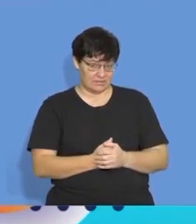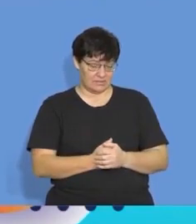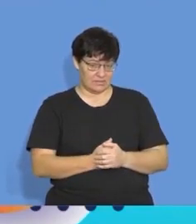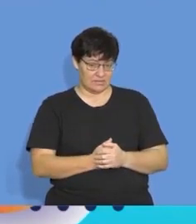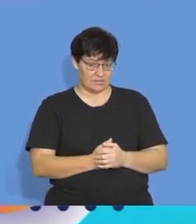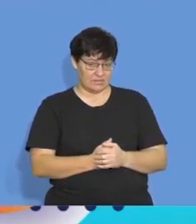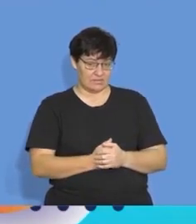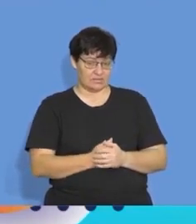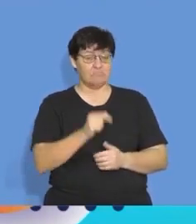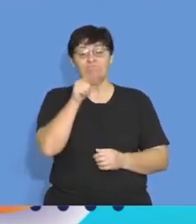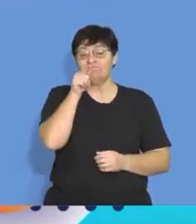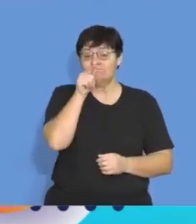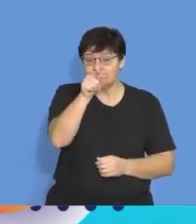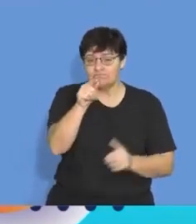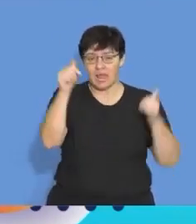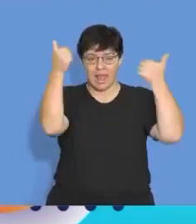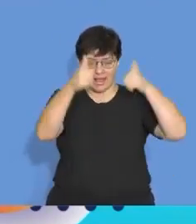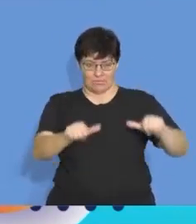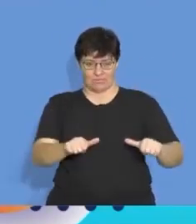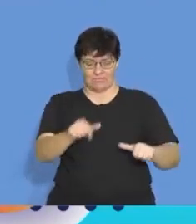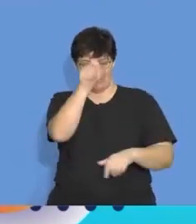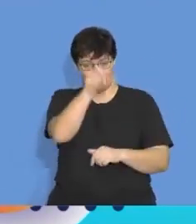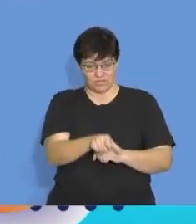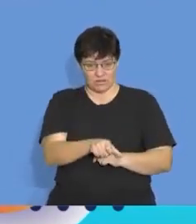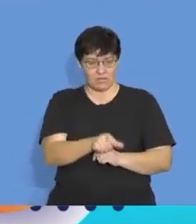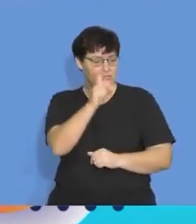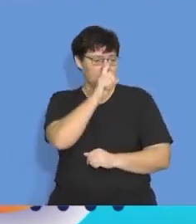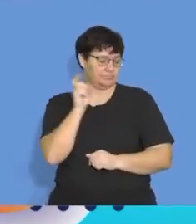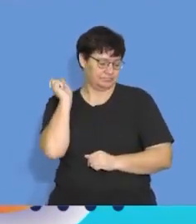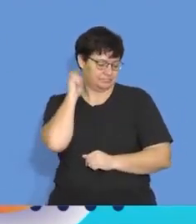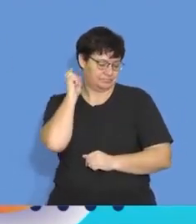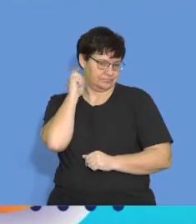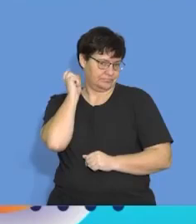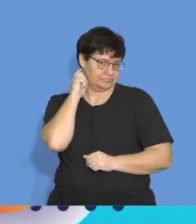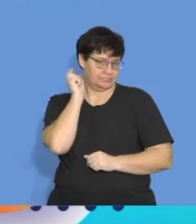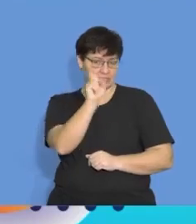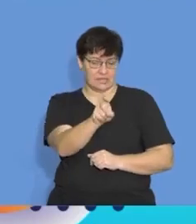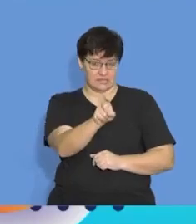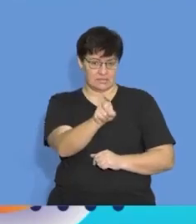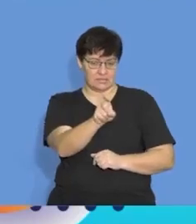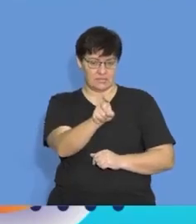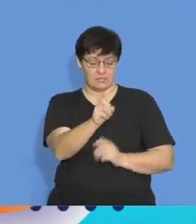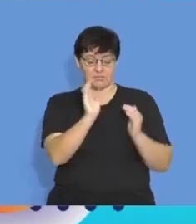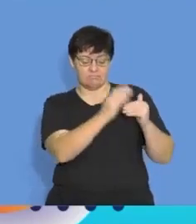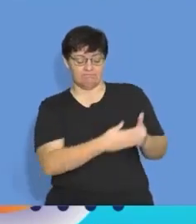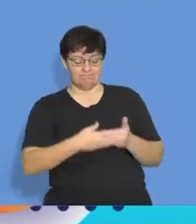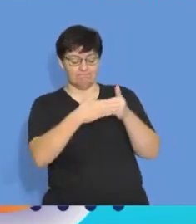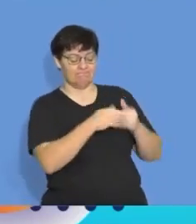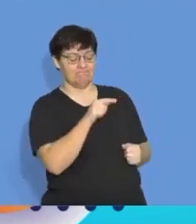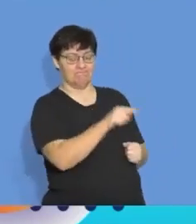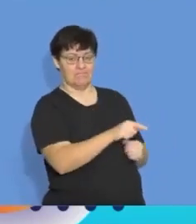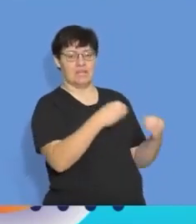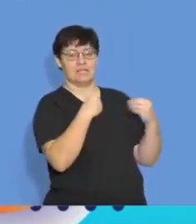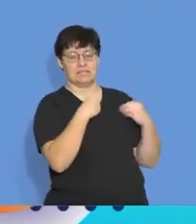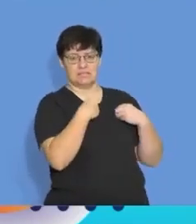therefore, you as an accounting candidate should keep this at the back of your mind, that you need to safeguard